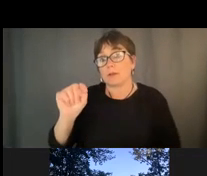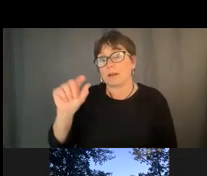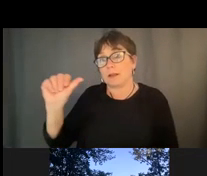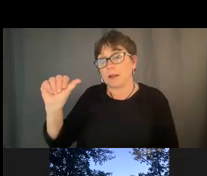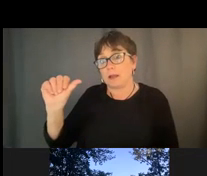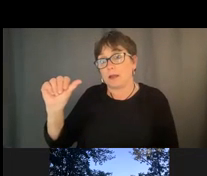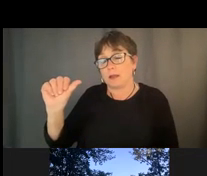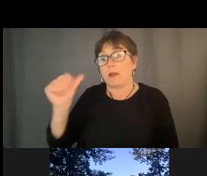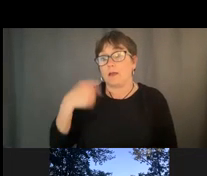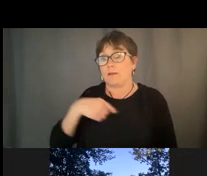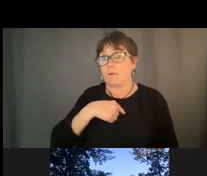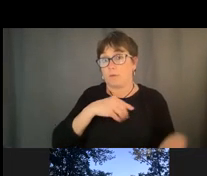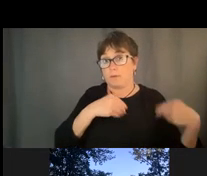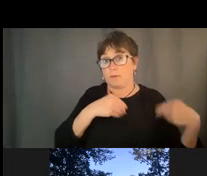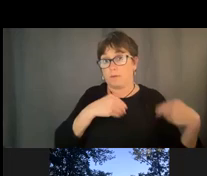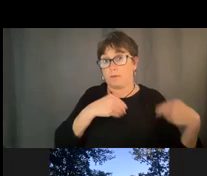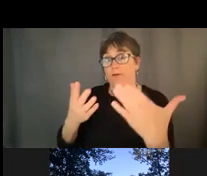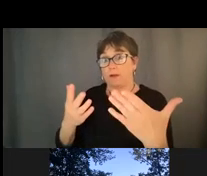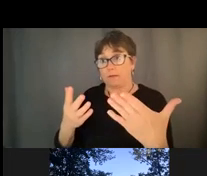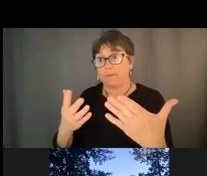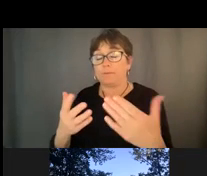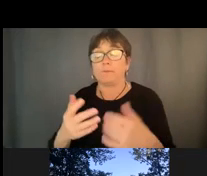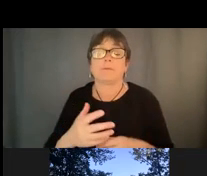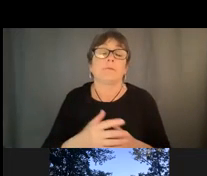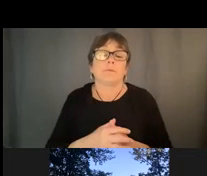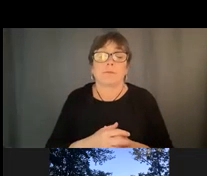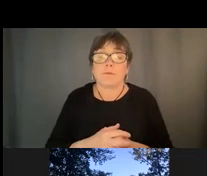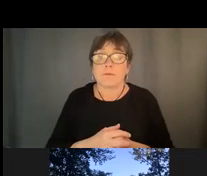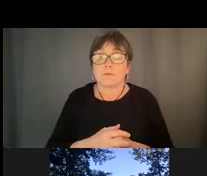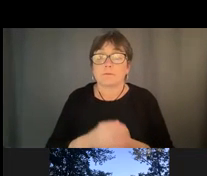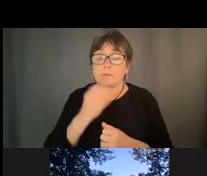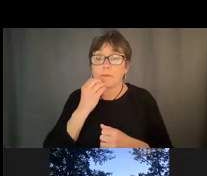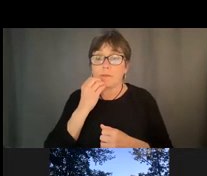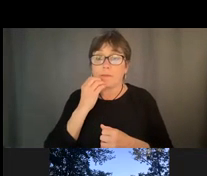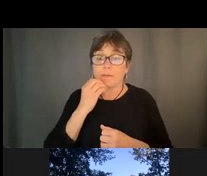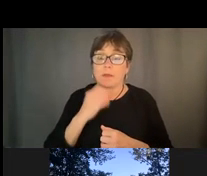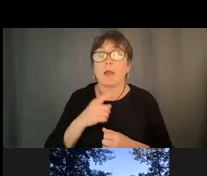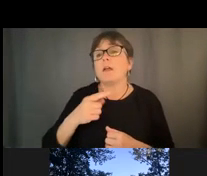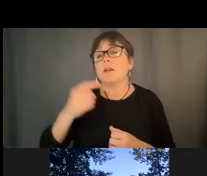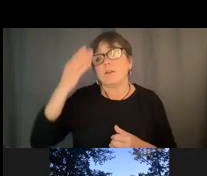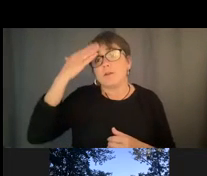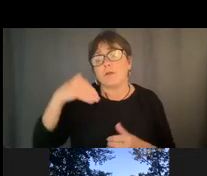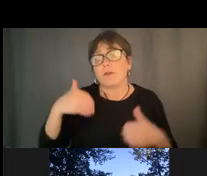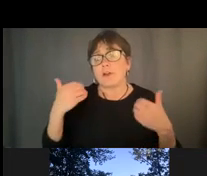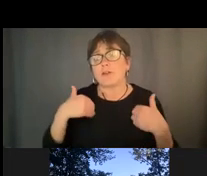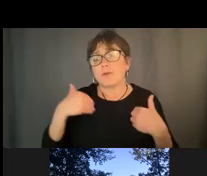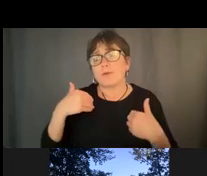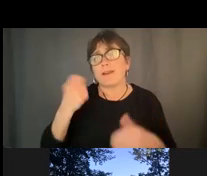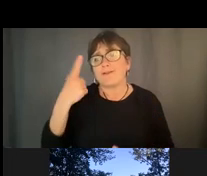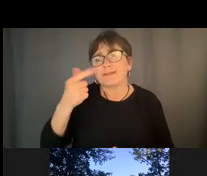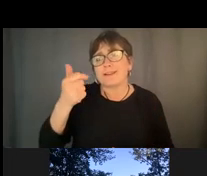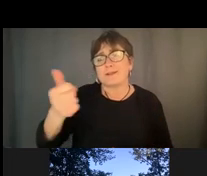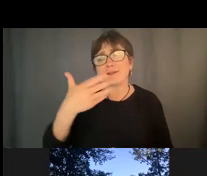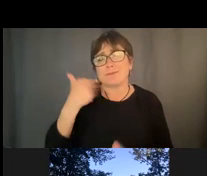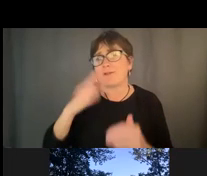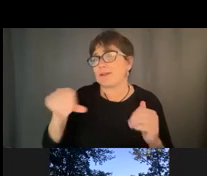provides, right? And again, as I've been saying, youth know youth the best, right? So they need